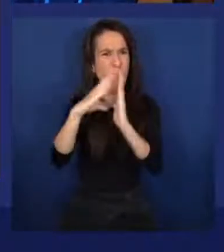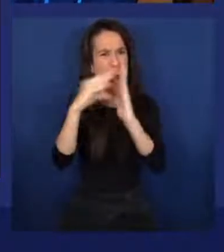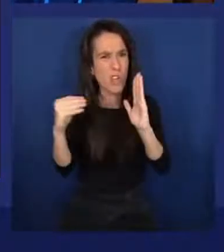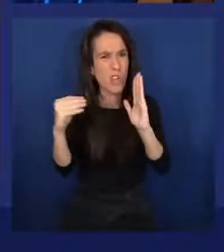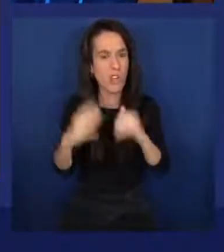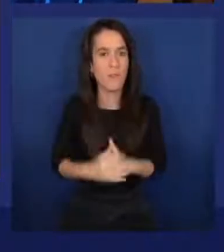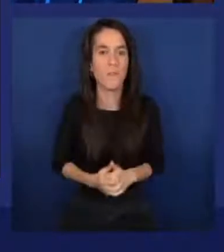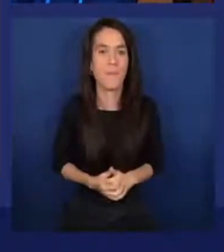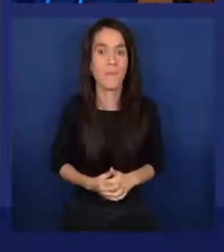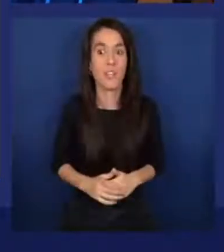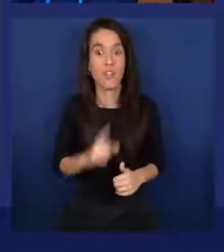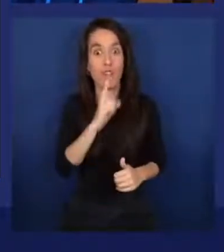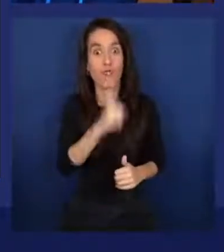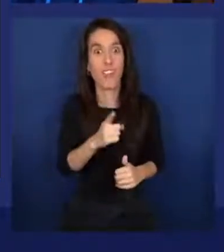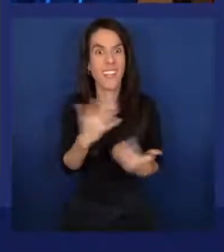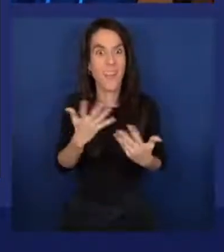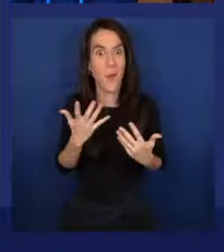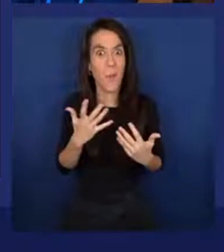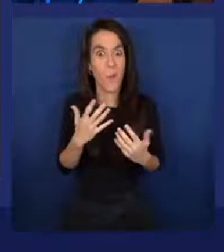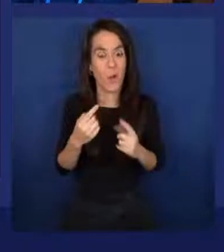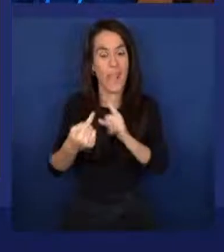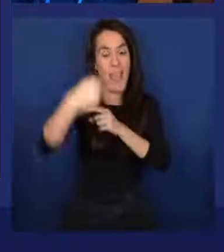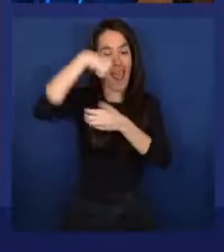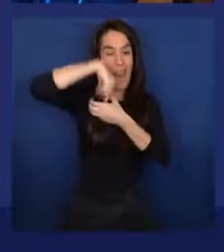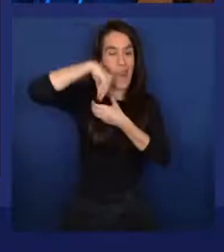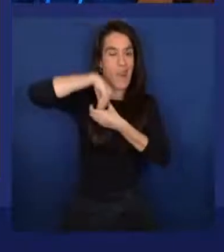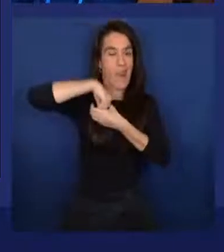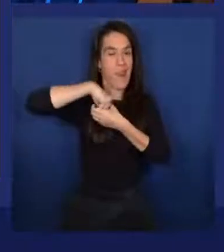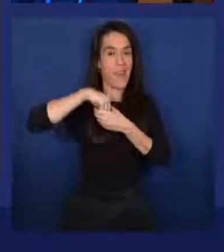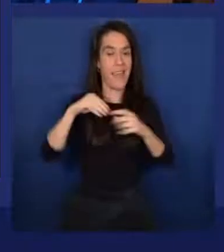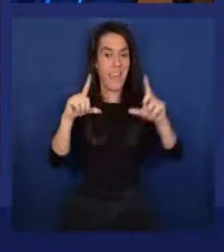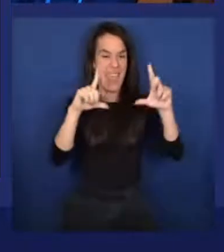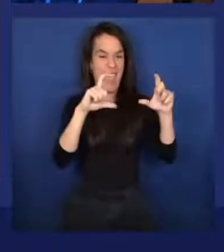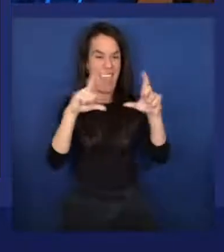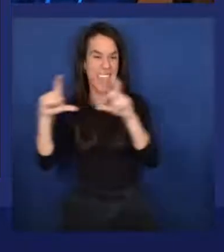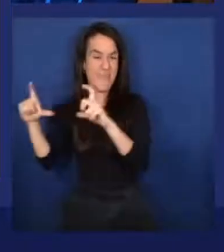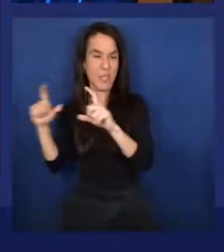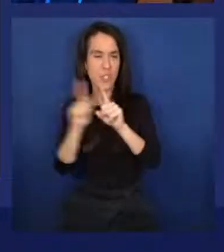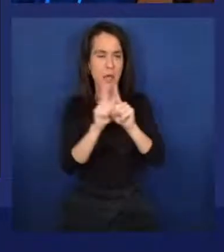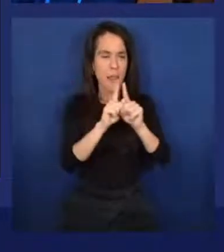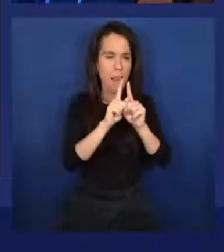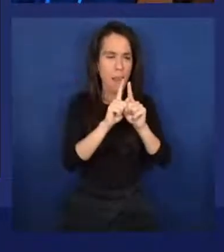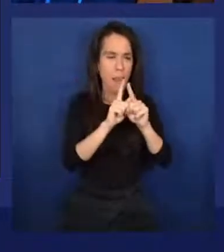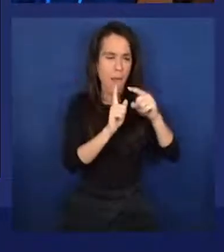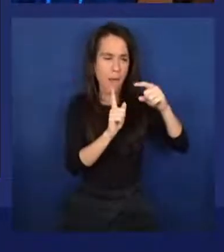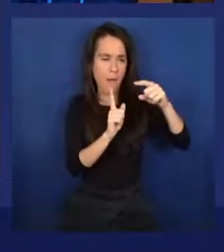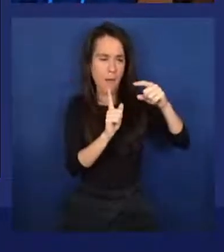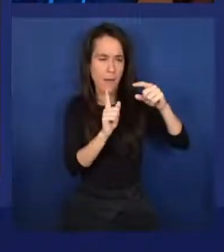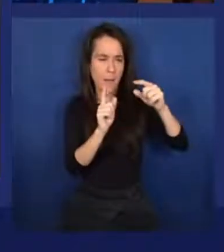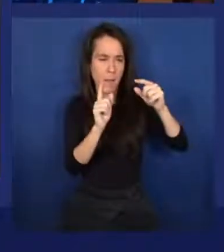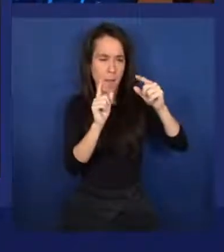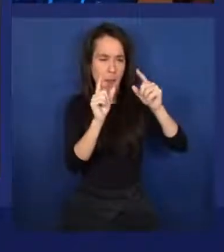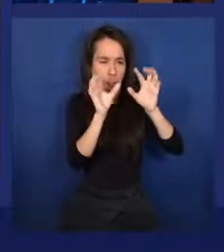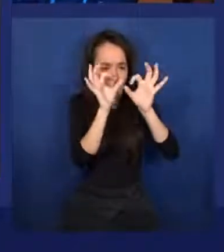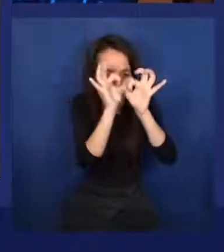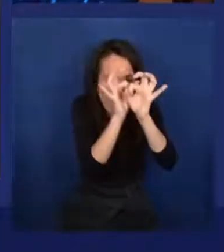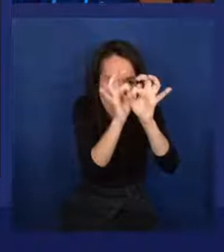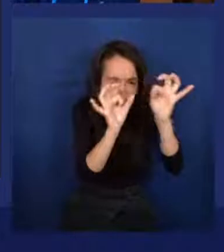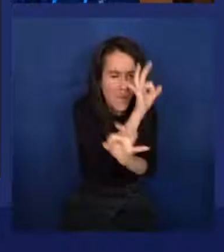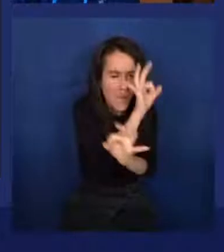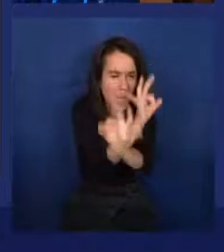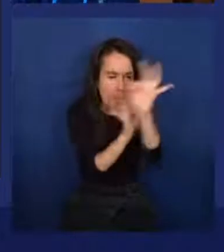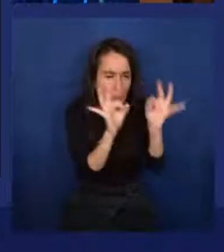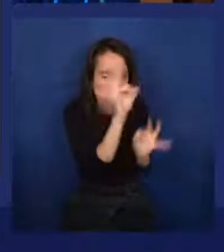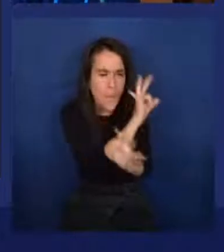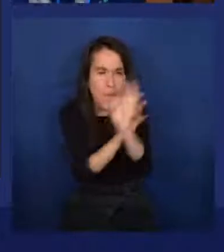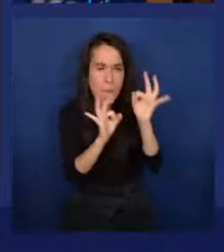the image into little pixels. And let's see it like a sort of library where Microsoft has